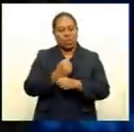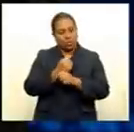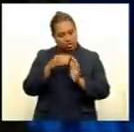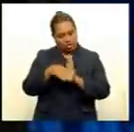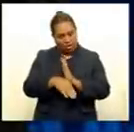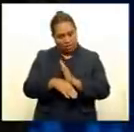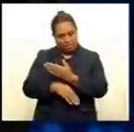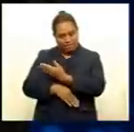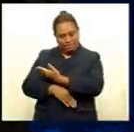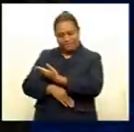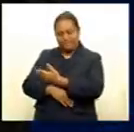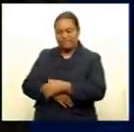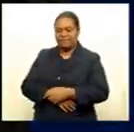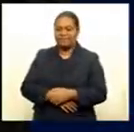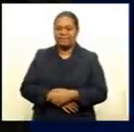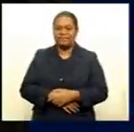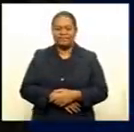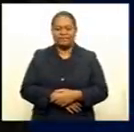close at